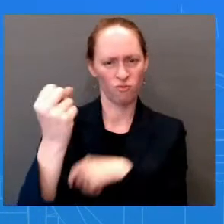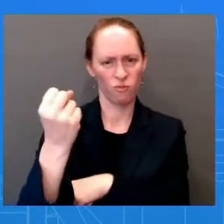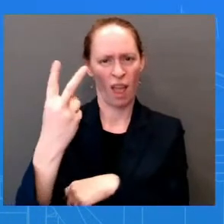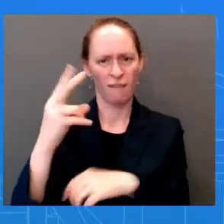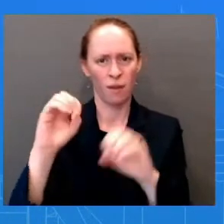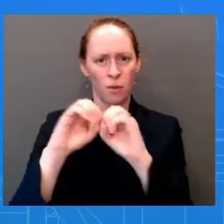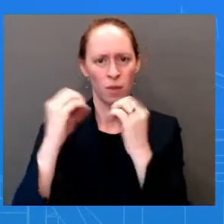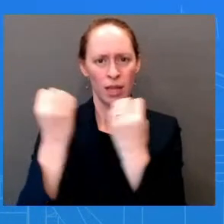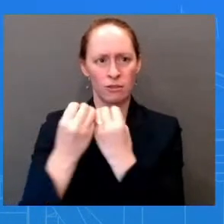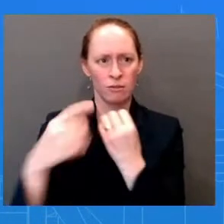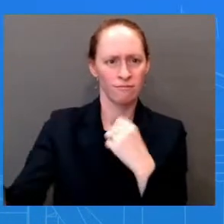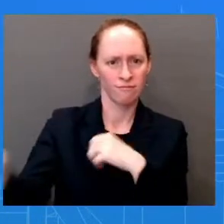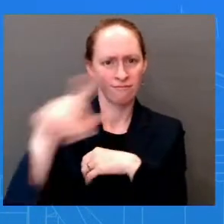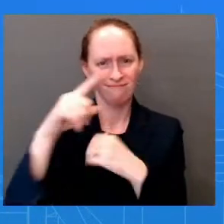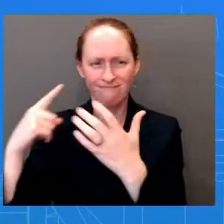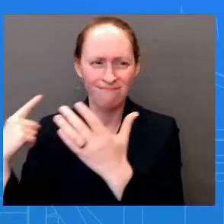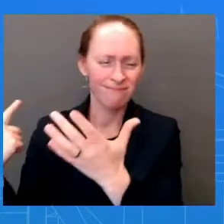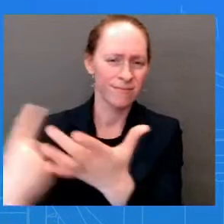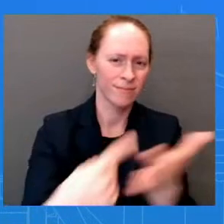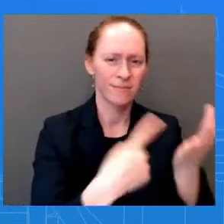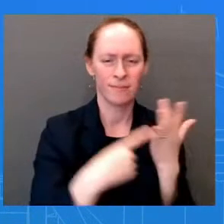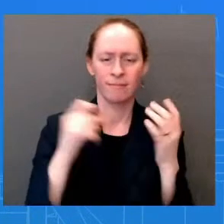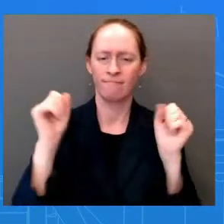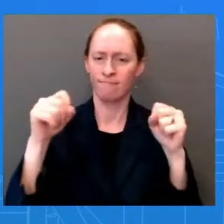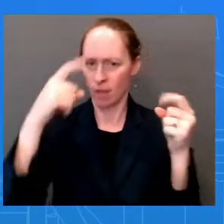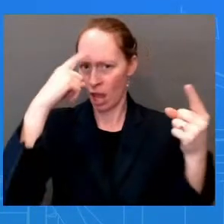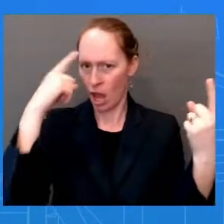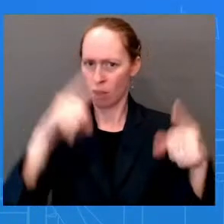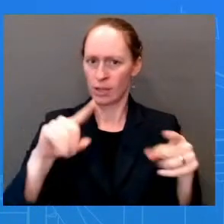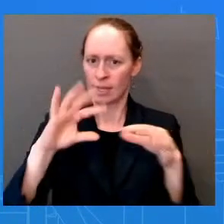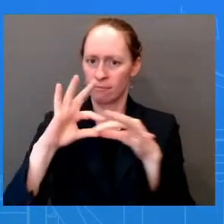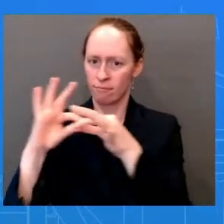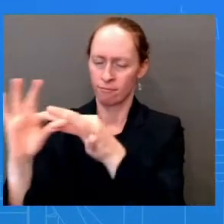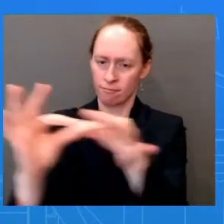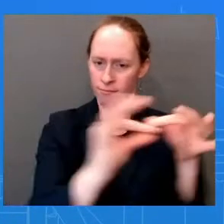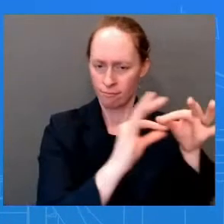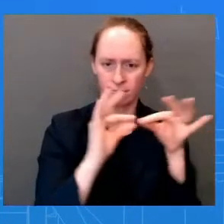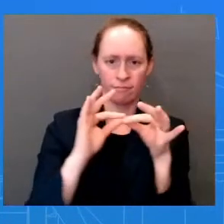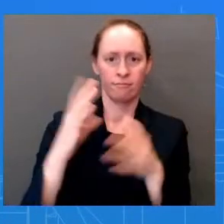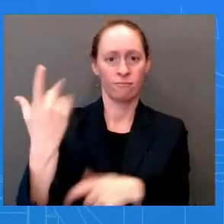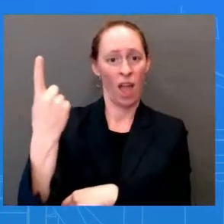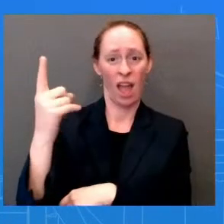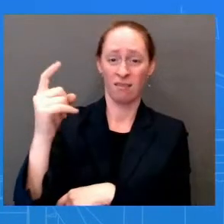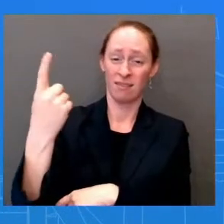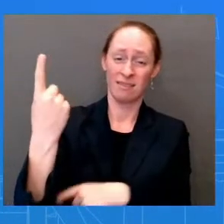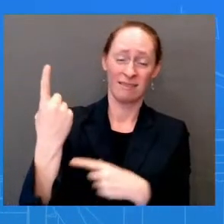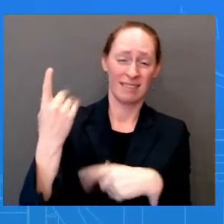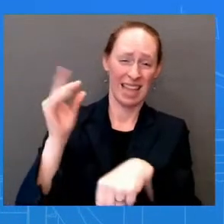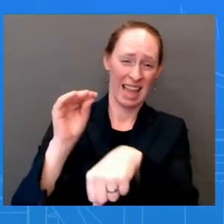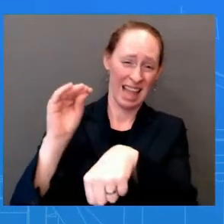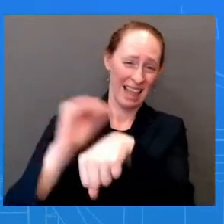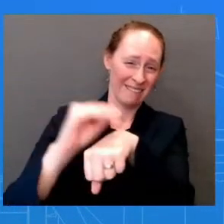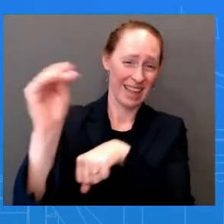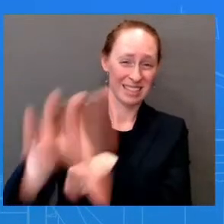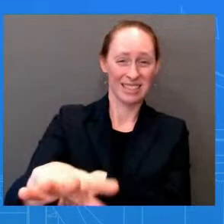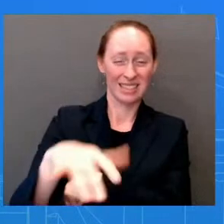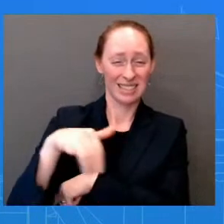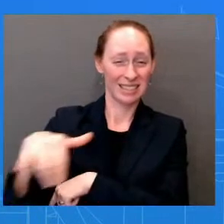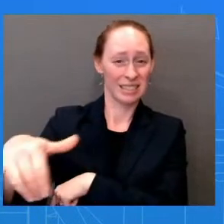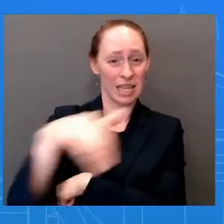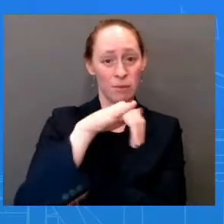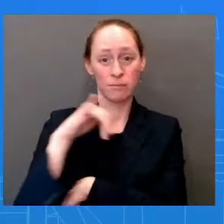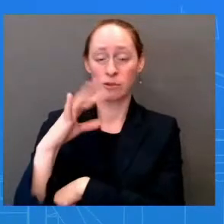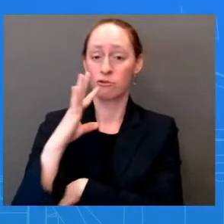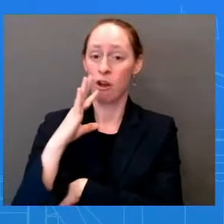simple, strong recommendation for all Americans, which is go get your updated COVID vaccine shot and go get your annual flu